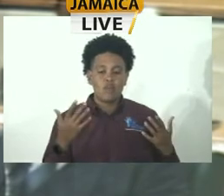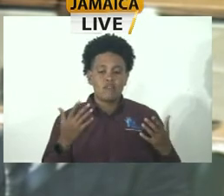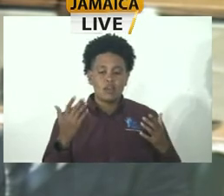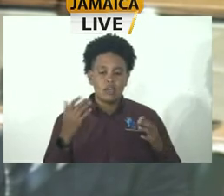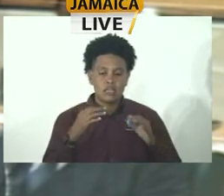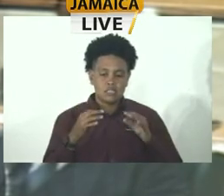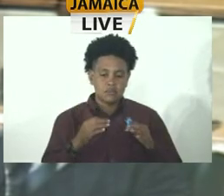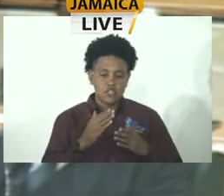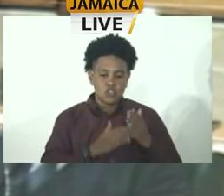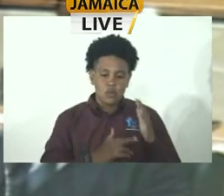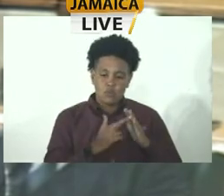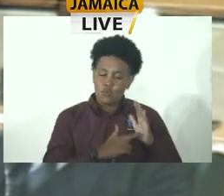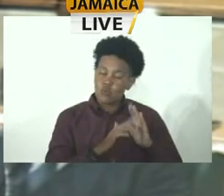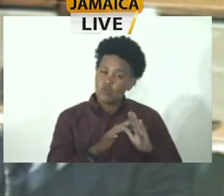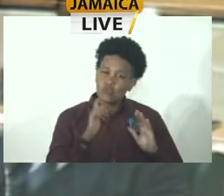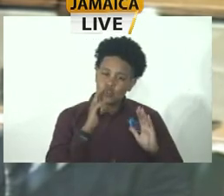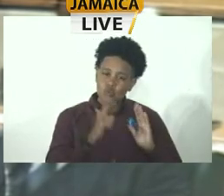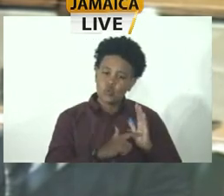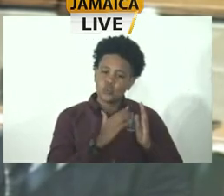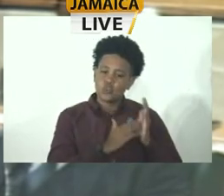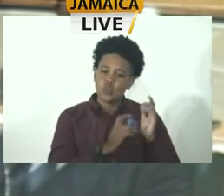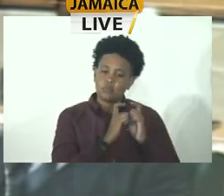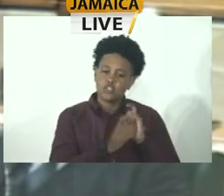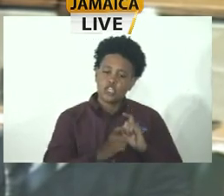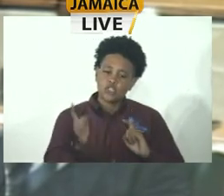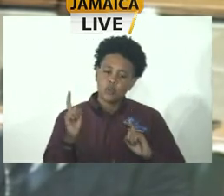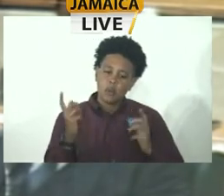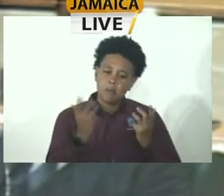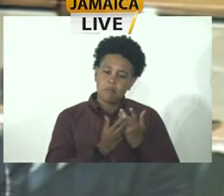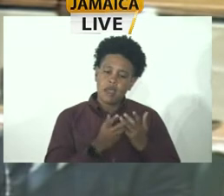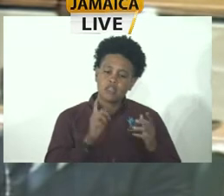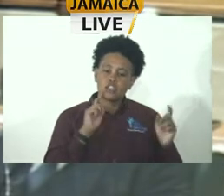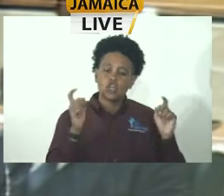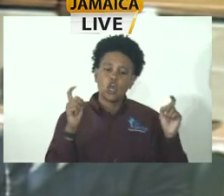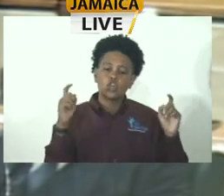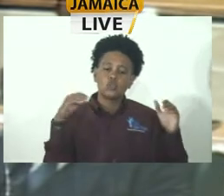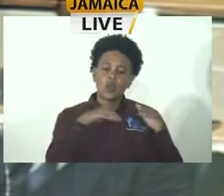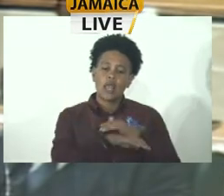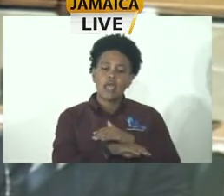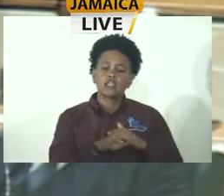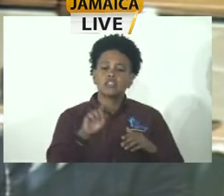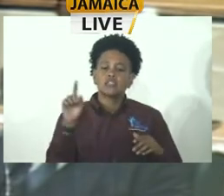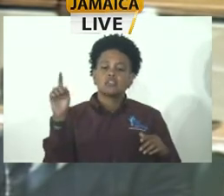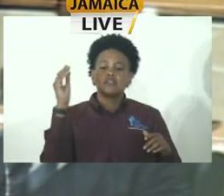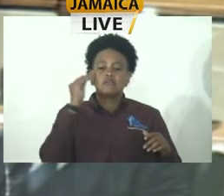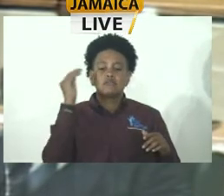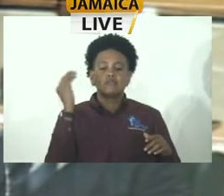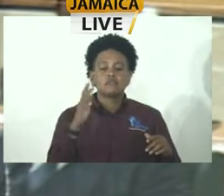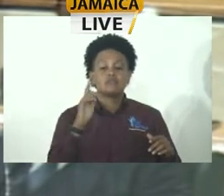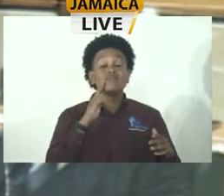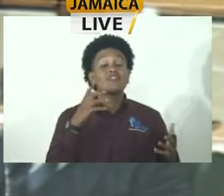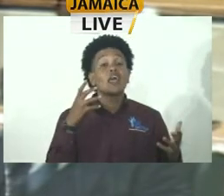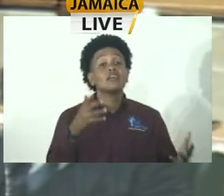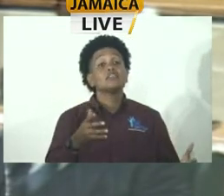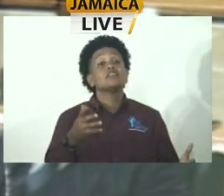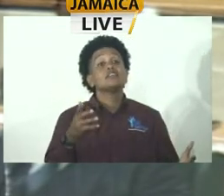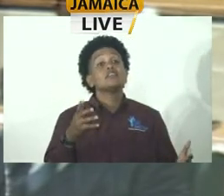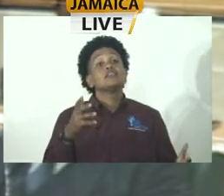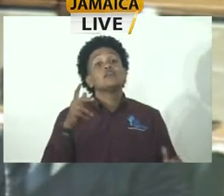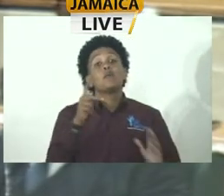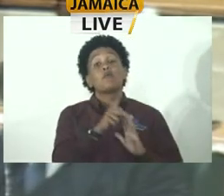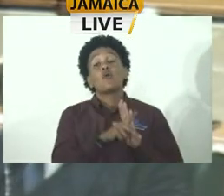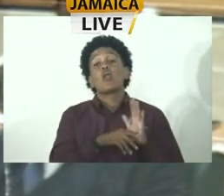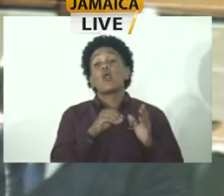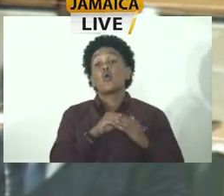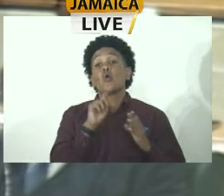measures noting changes where applicable the control entry protocols madam speaker the existing protocols including